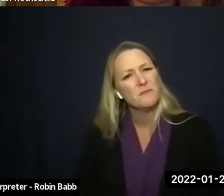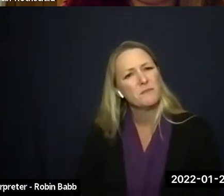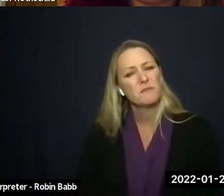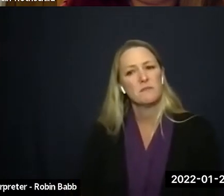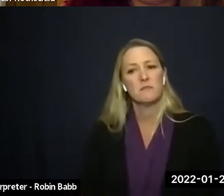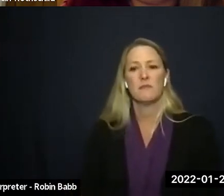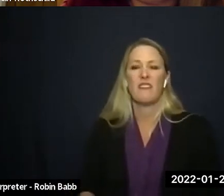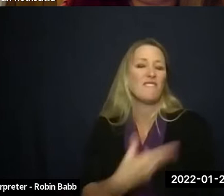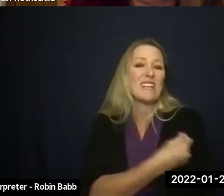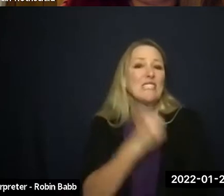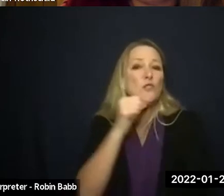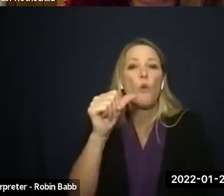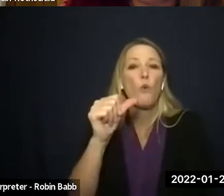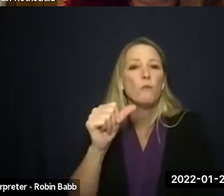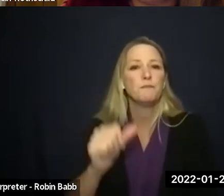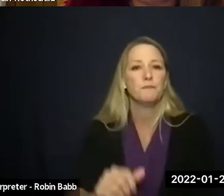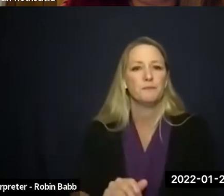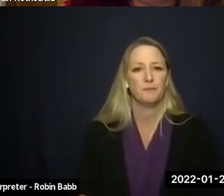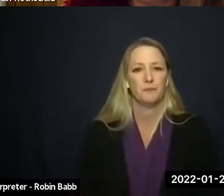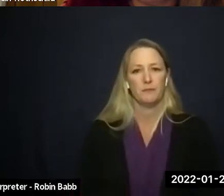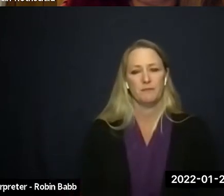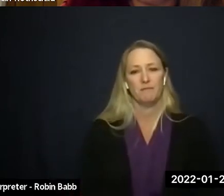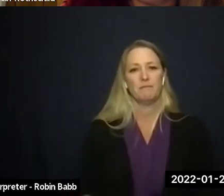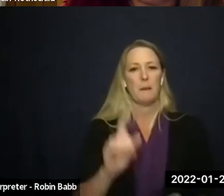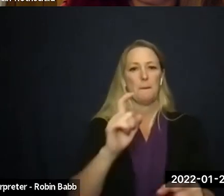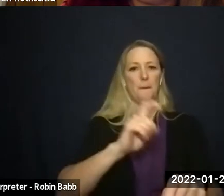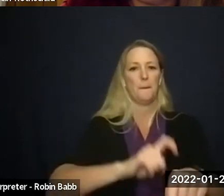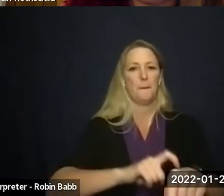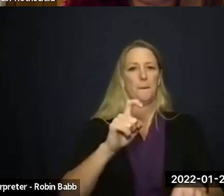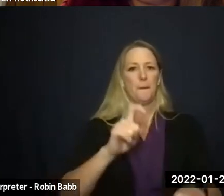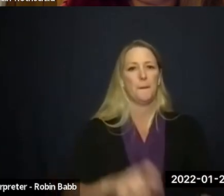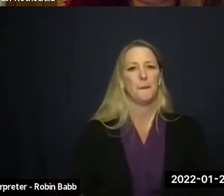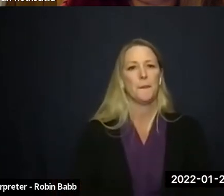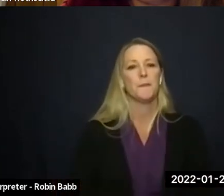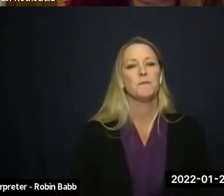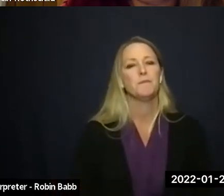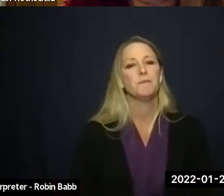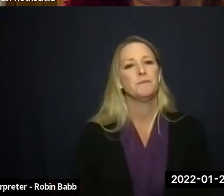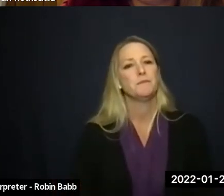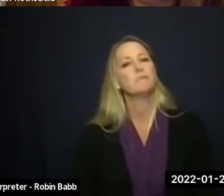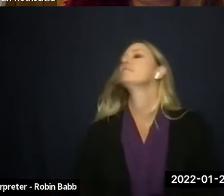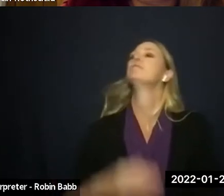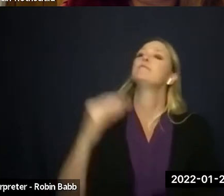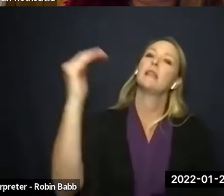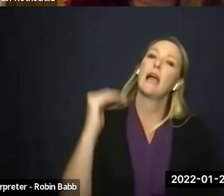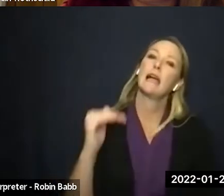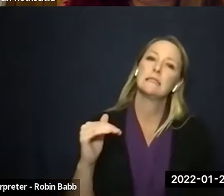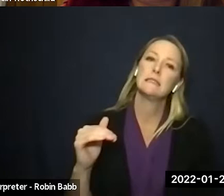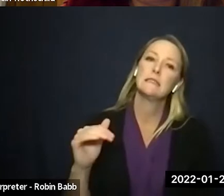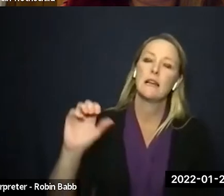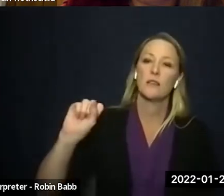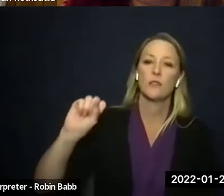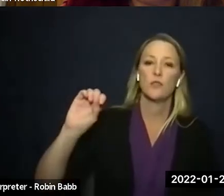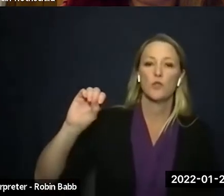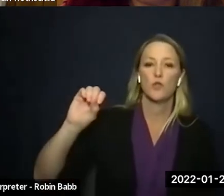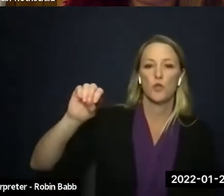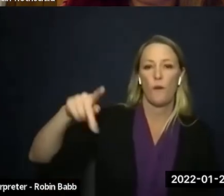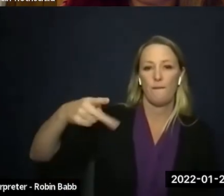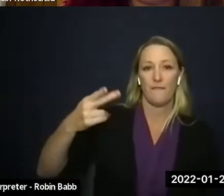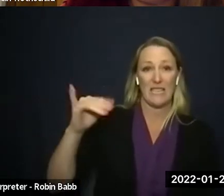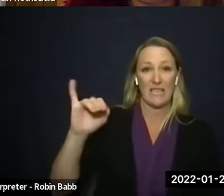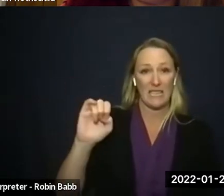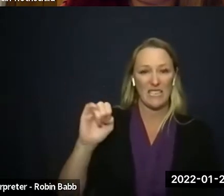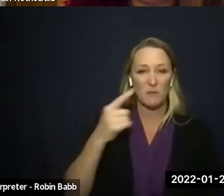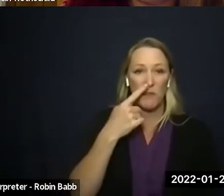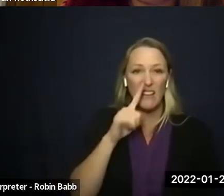vaccine stone time next speaker is sophie if you complete state